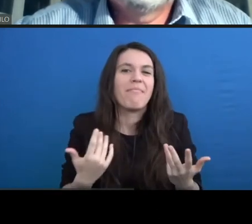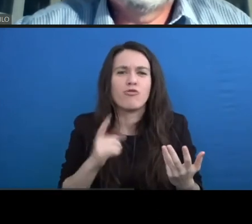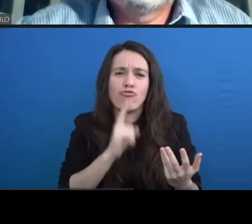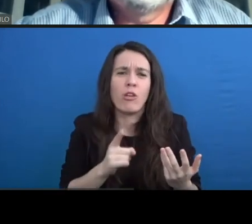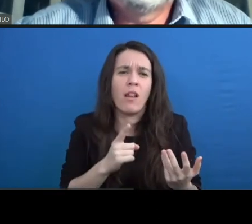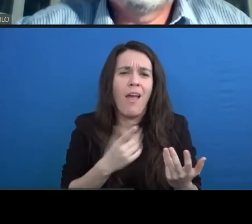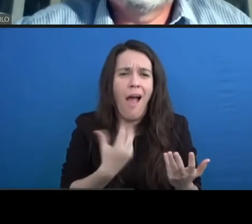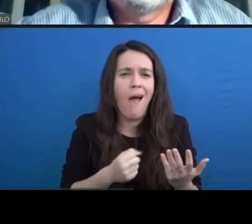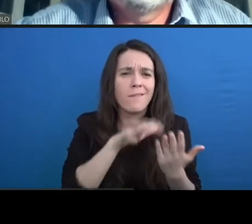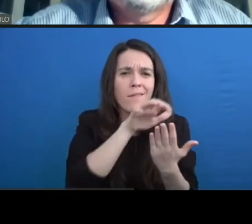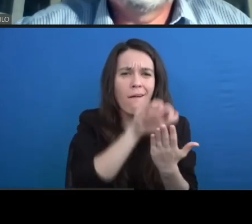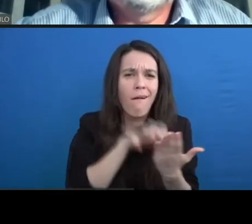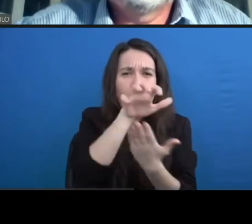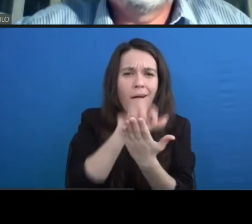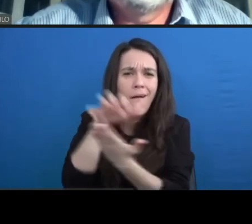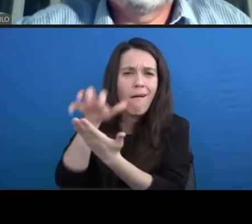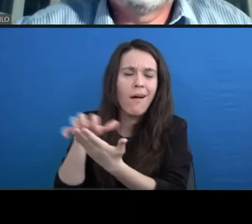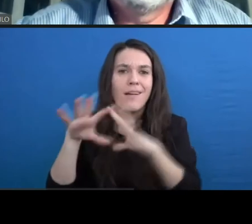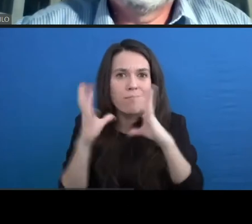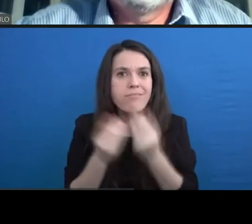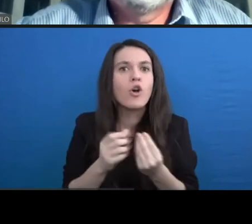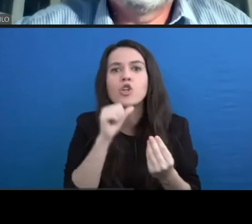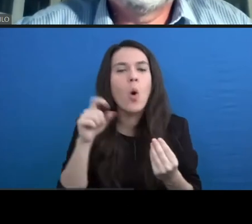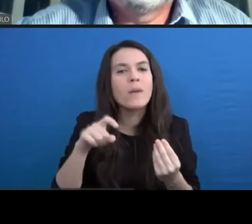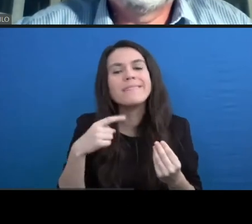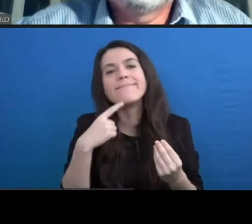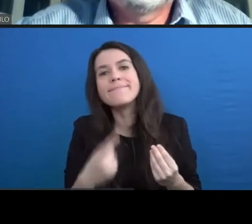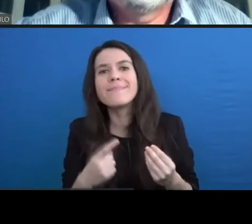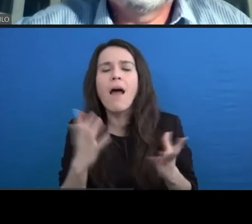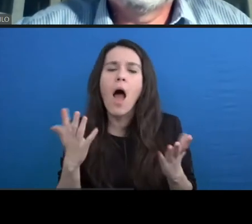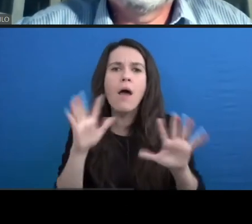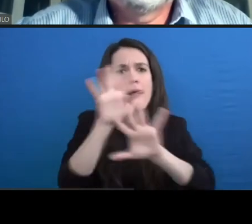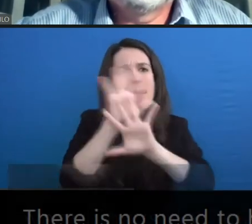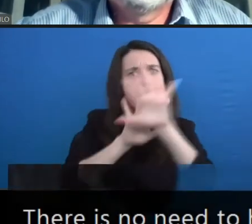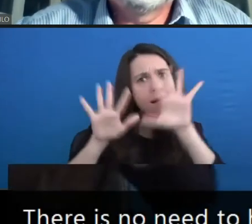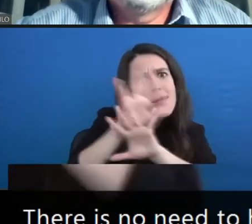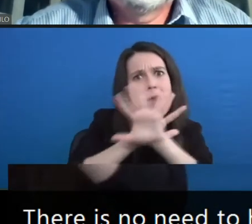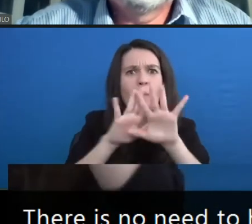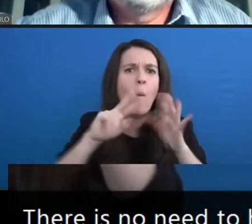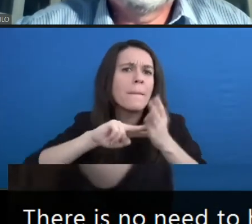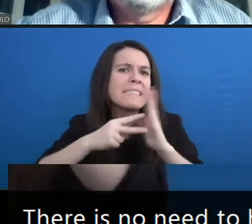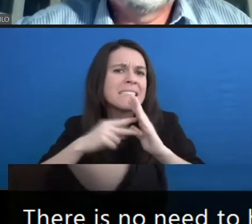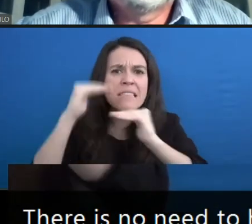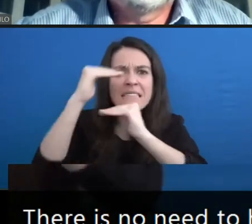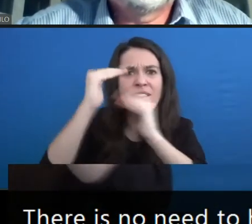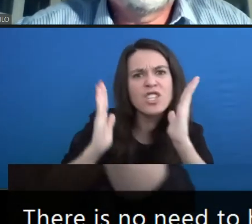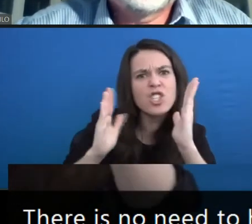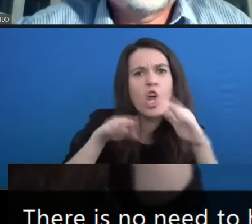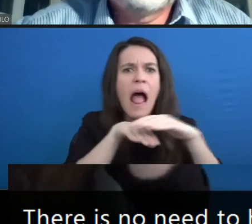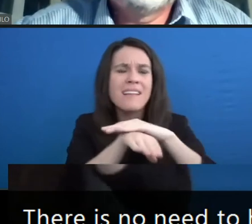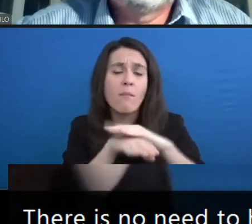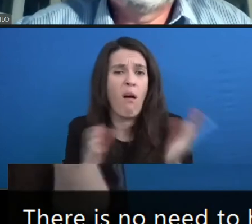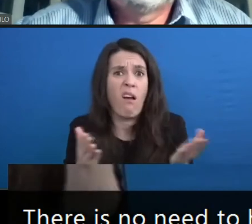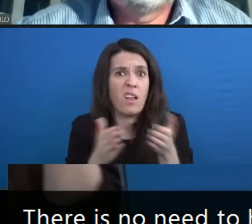is no need to hide behind saying, I'm not clear about what accessibility means. Everything is clearly defined. So all